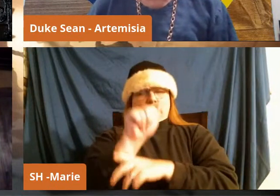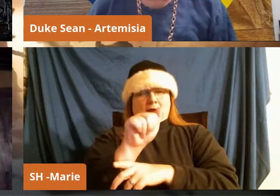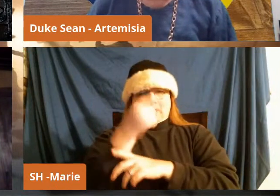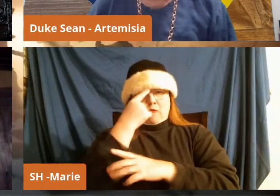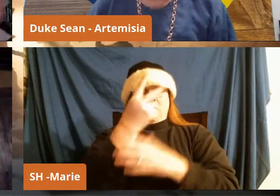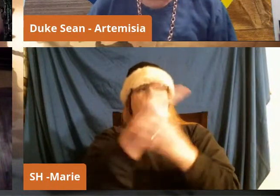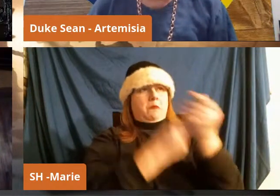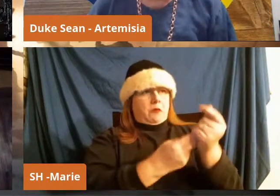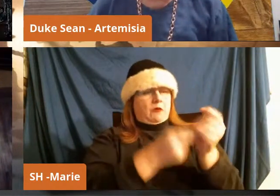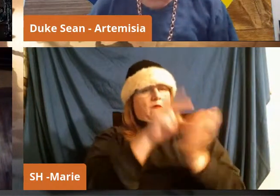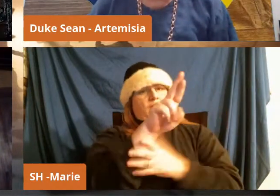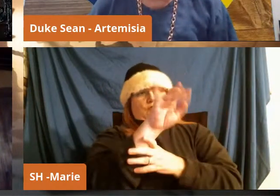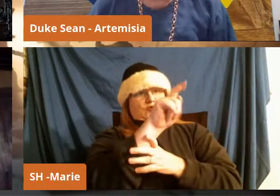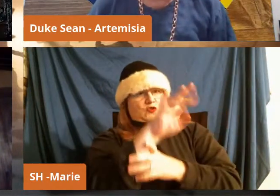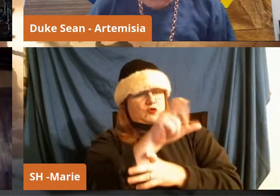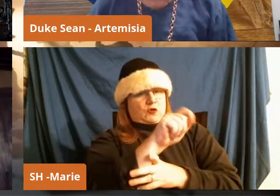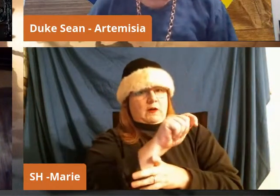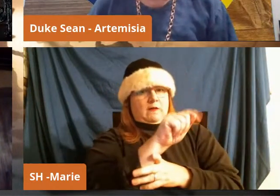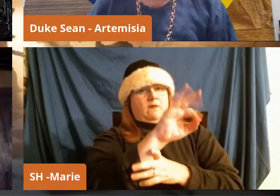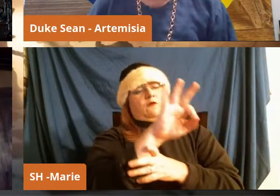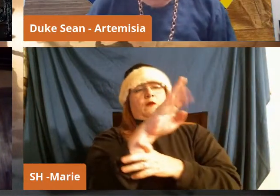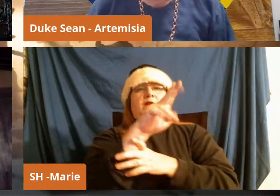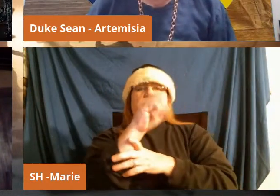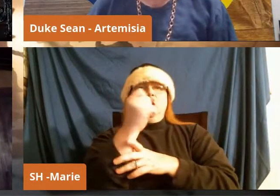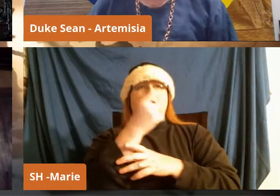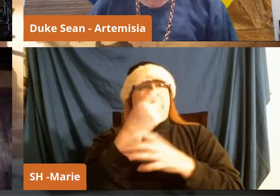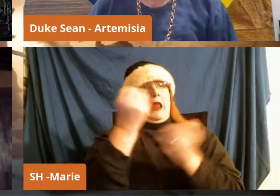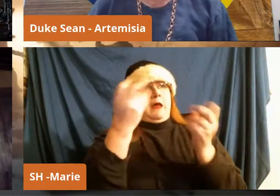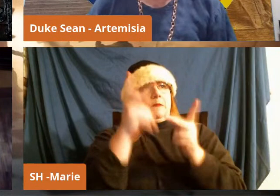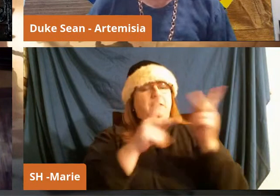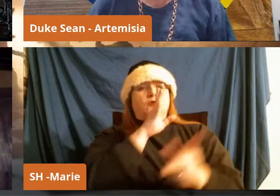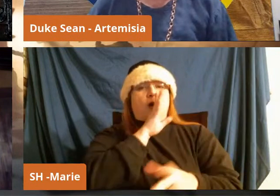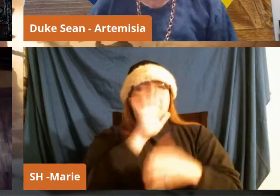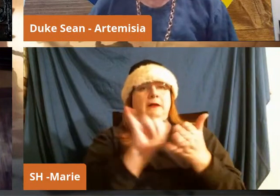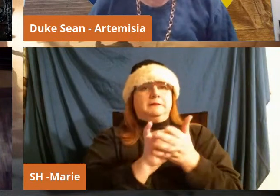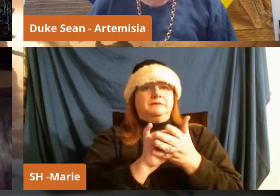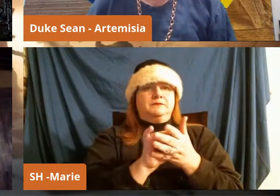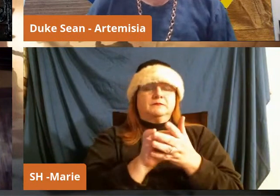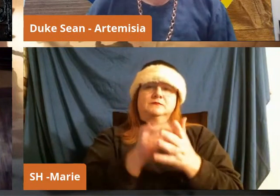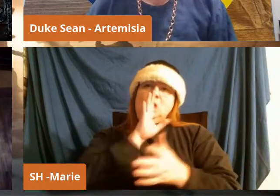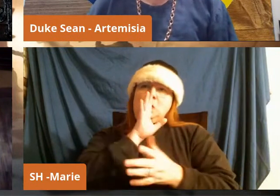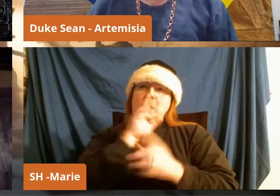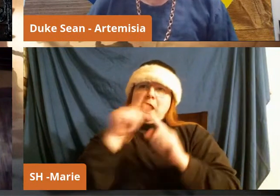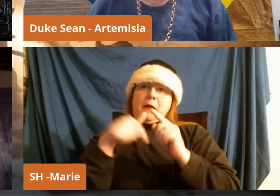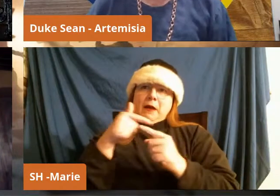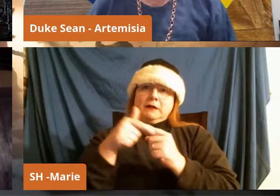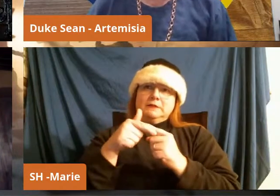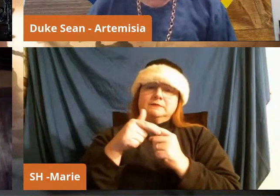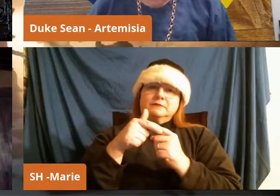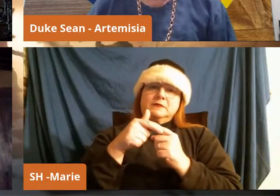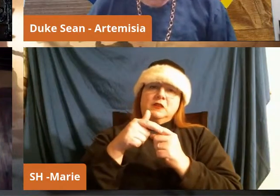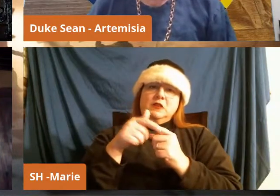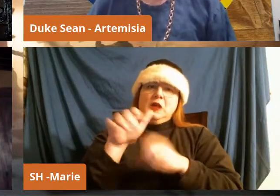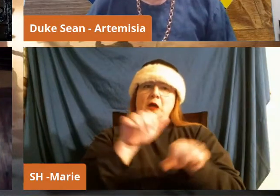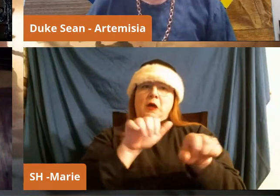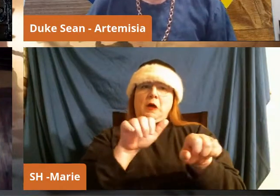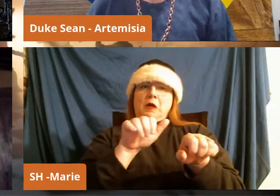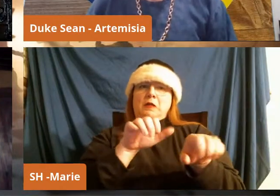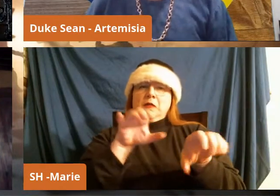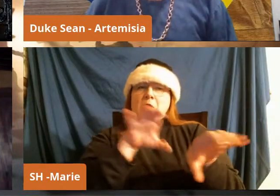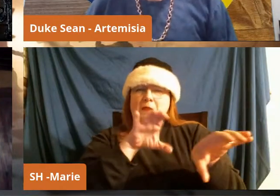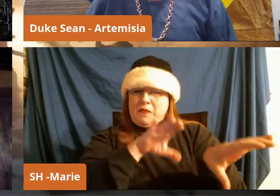the virtue of franchise that is really what a lot of people talk about. We're going to talk about a lot more of the practical application